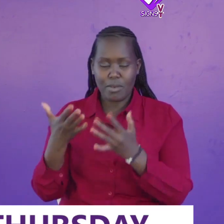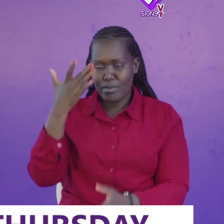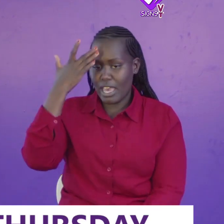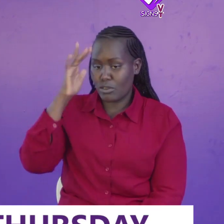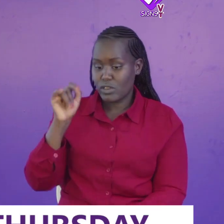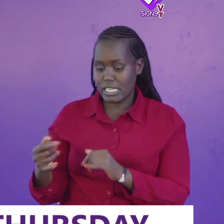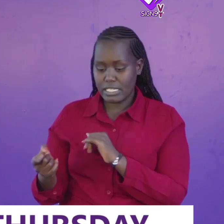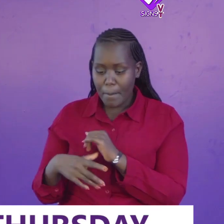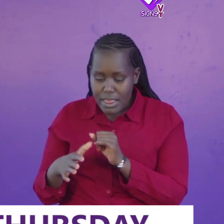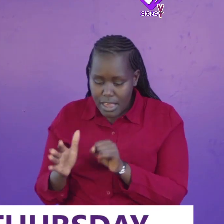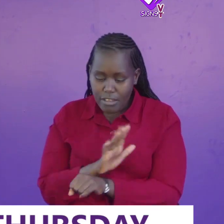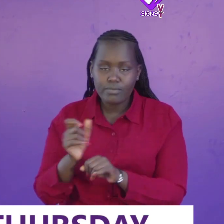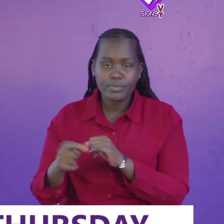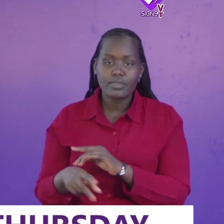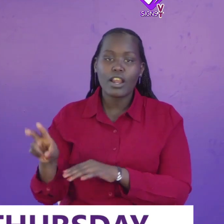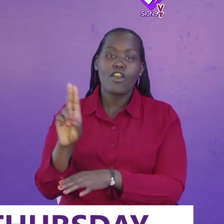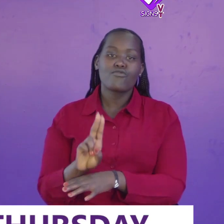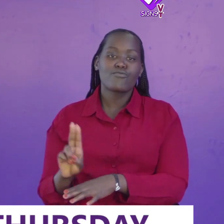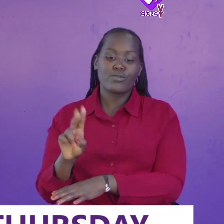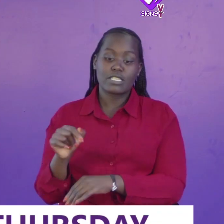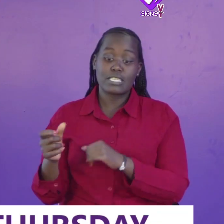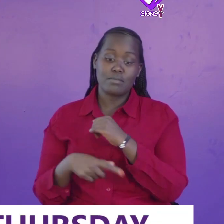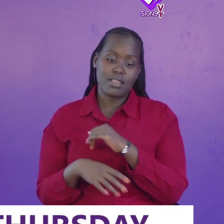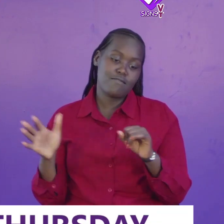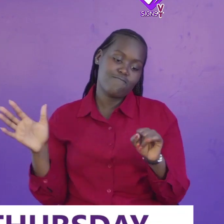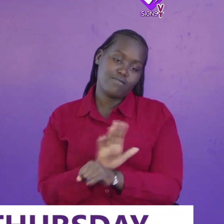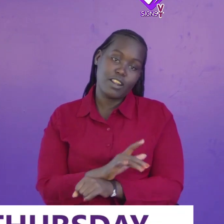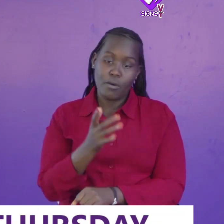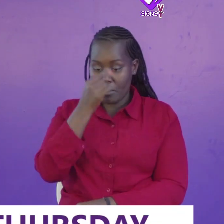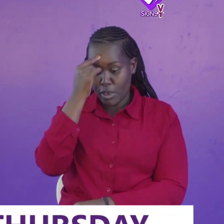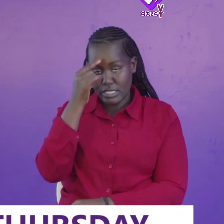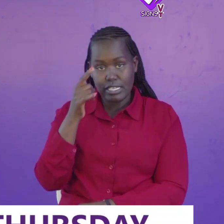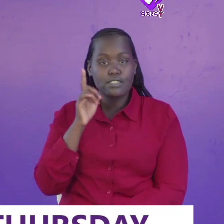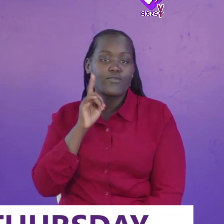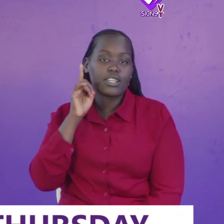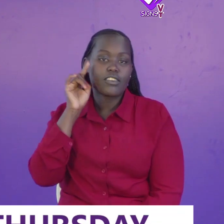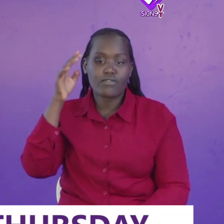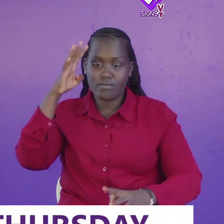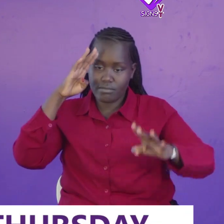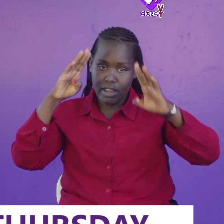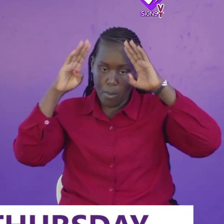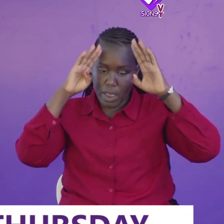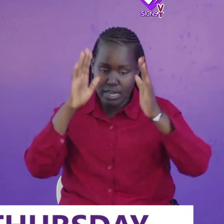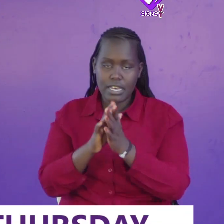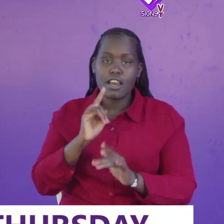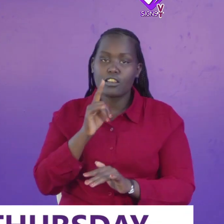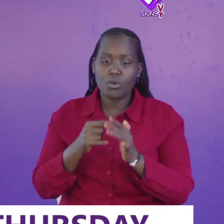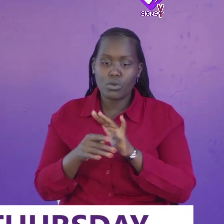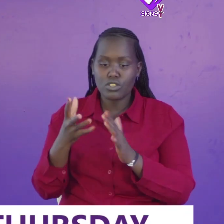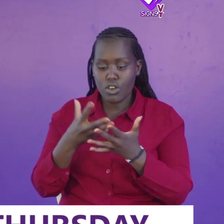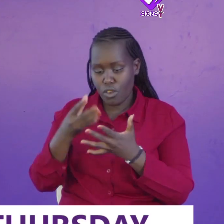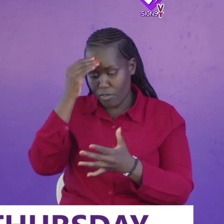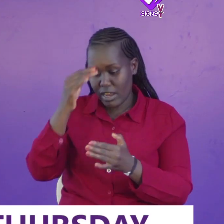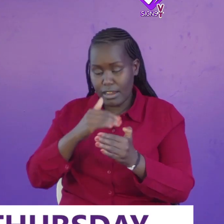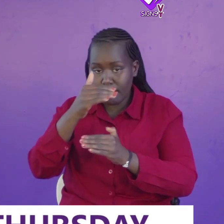hii mwezi yote make good use of this month because ni a deaf awareness. Make sure umelearn, si ndio next week